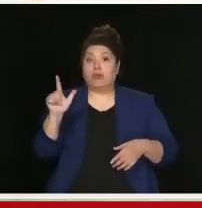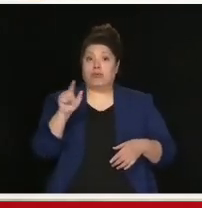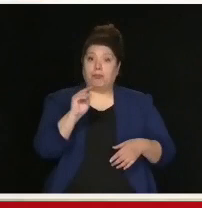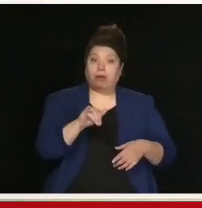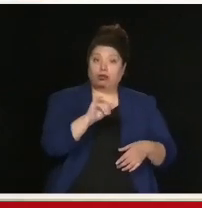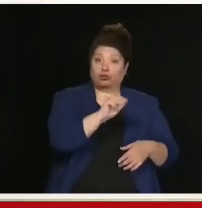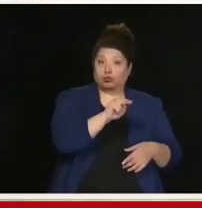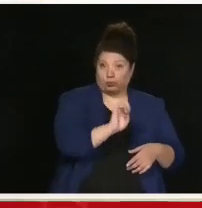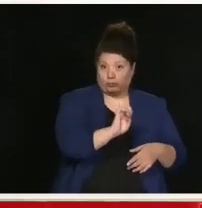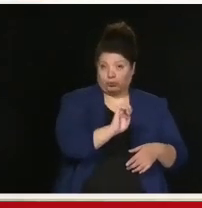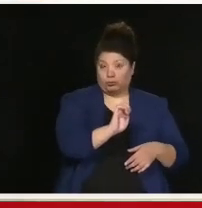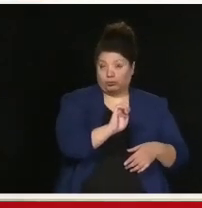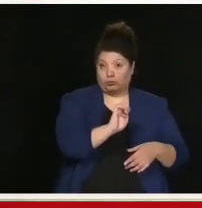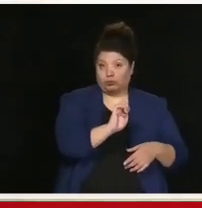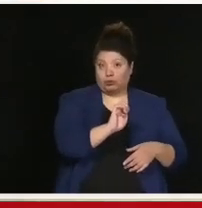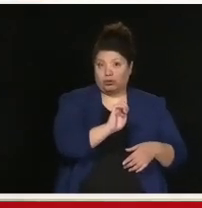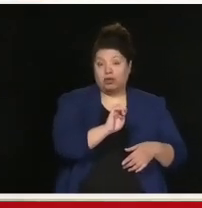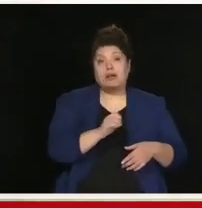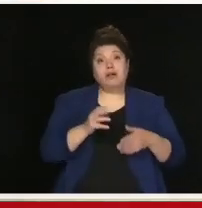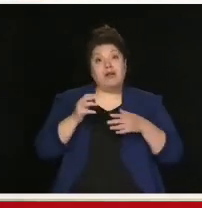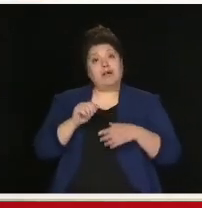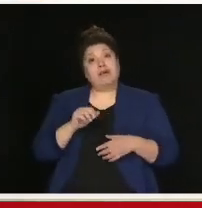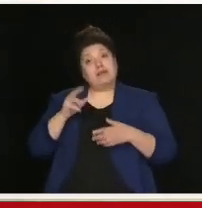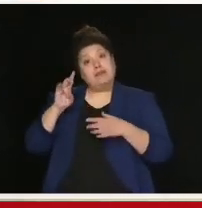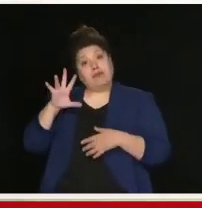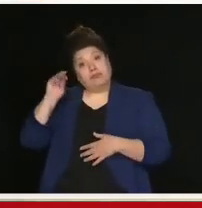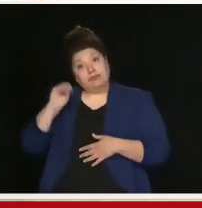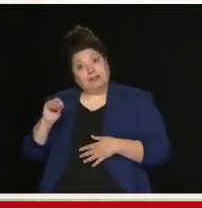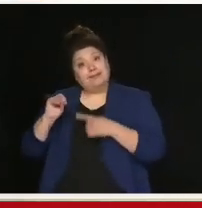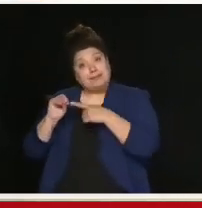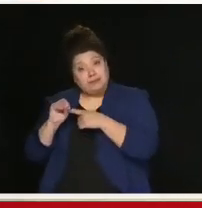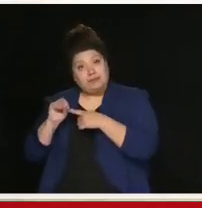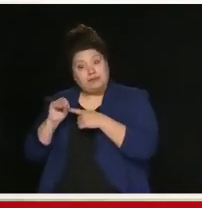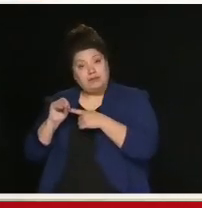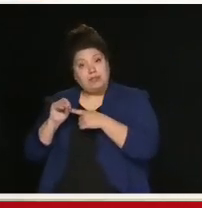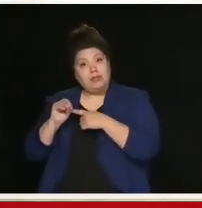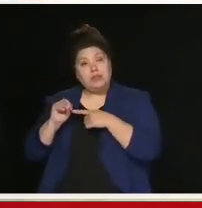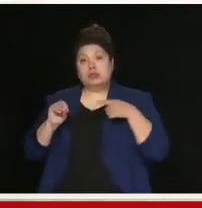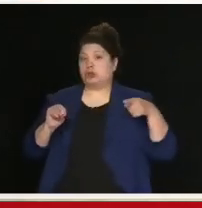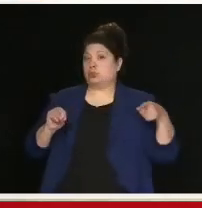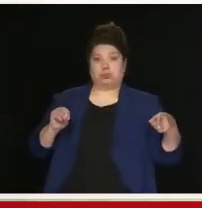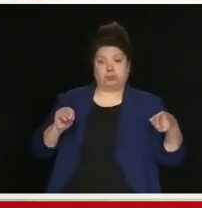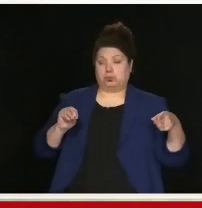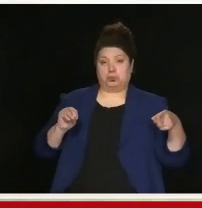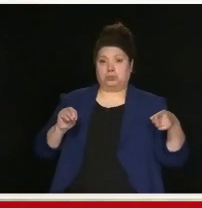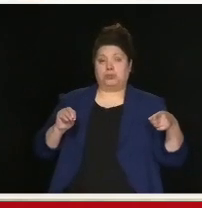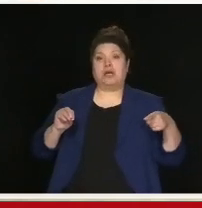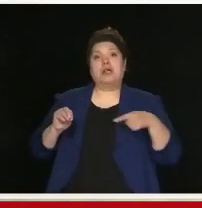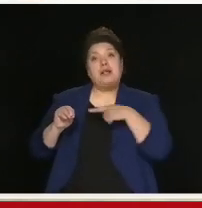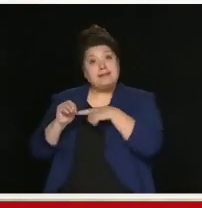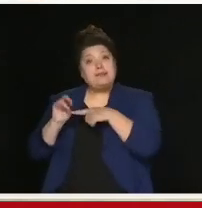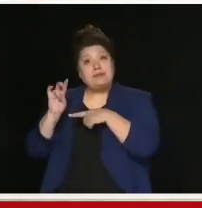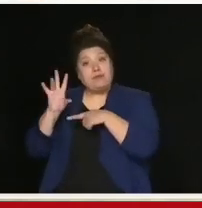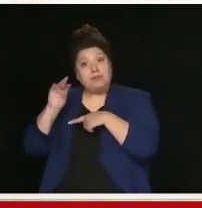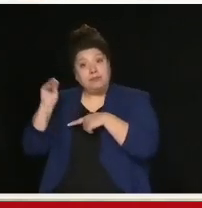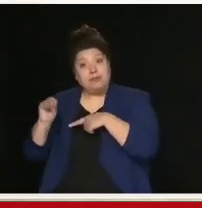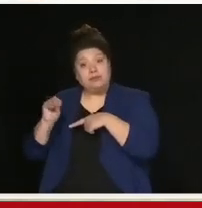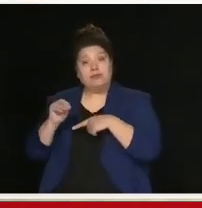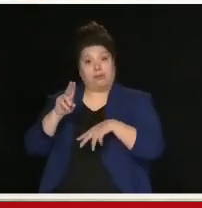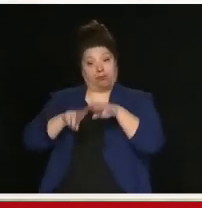June. From the 75% that they won't pay, the owner will